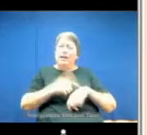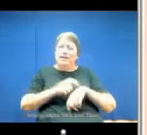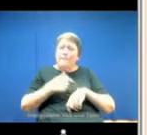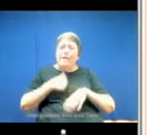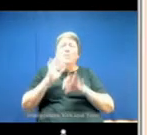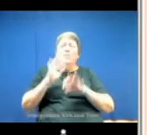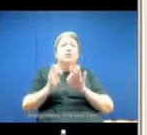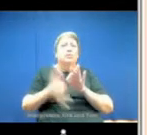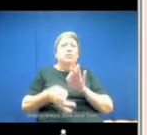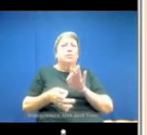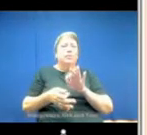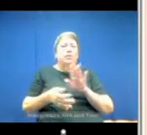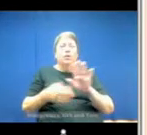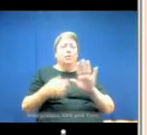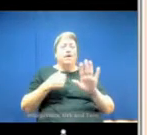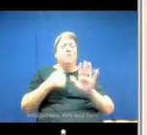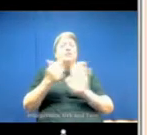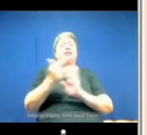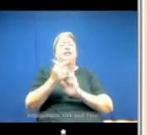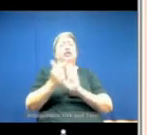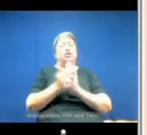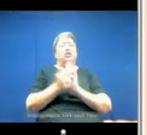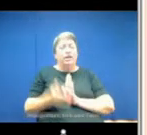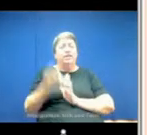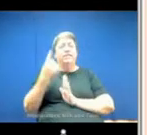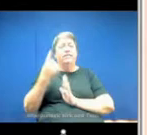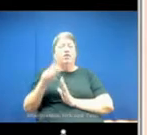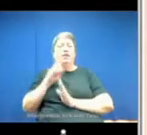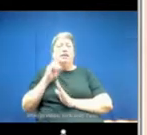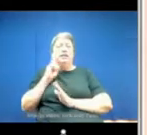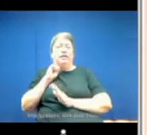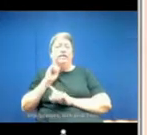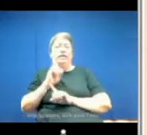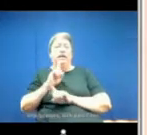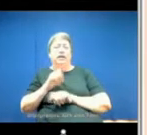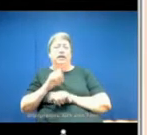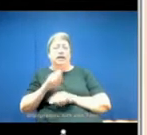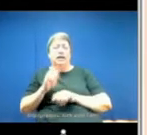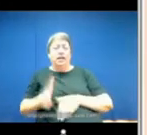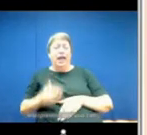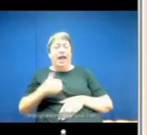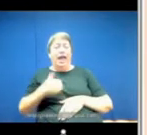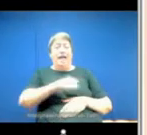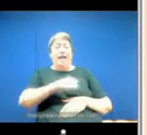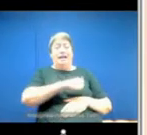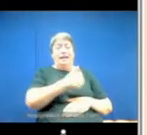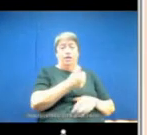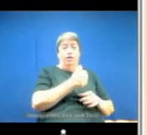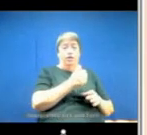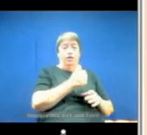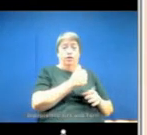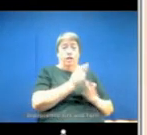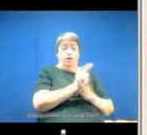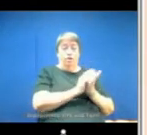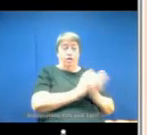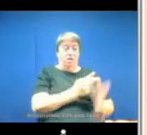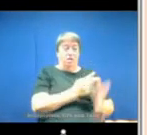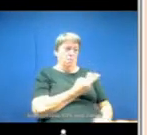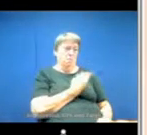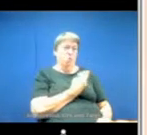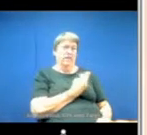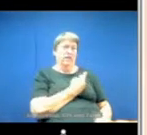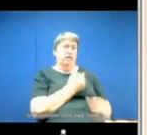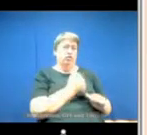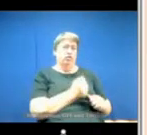attorney. And there was another attorney on the matter with me who we could both sign. And so we